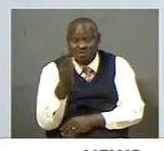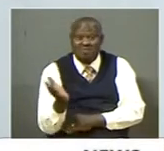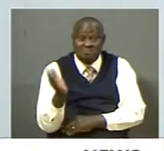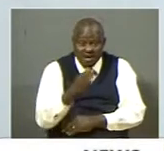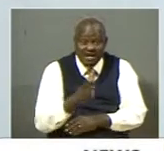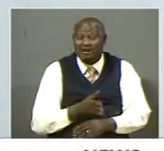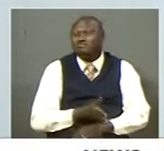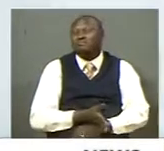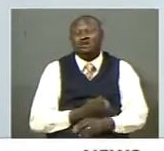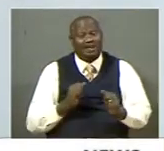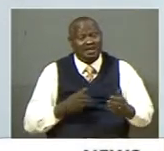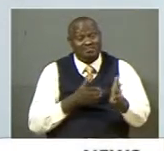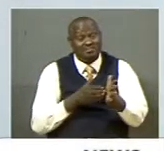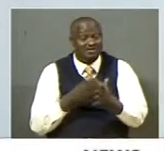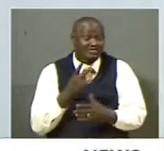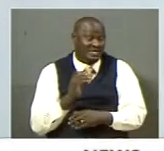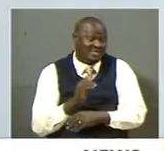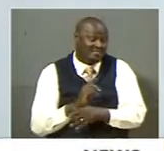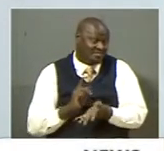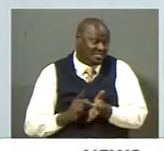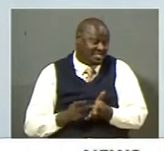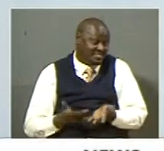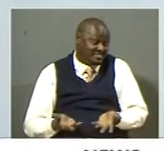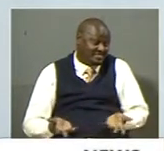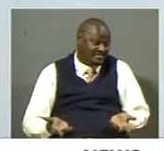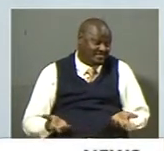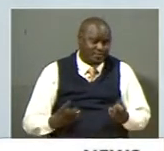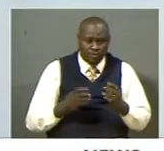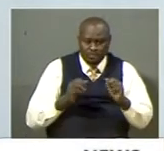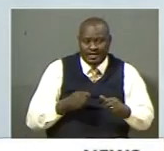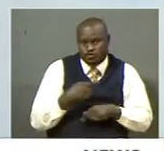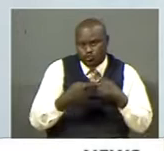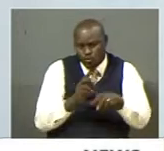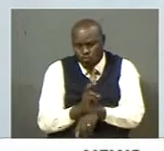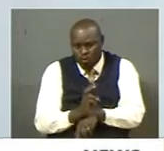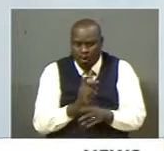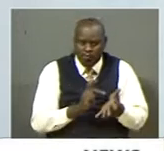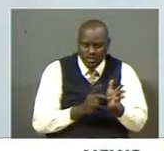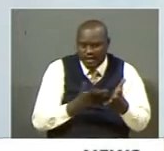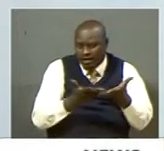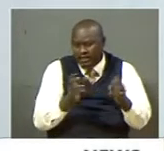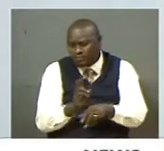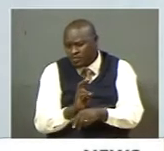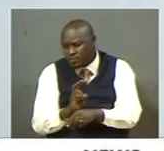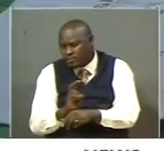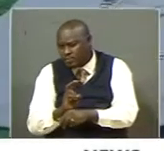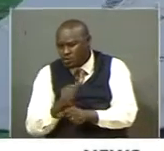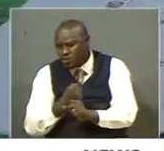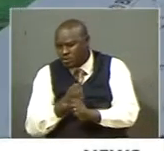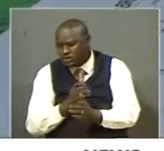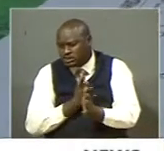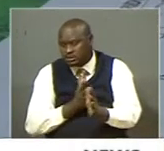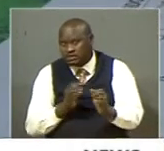reinstated, 20 projects will fail. So we will continue to monitor performance of every project to ensure that it performs as